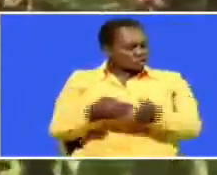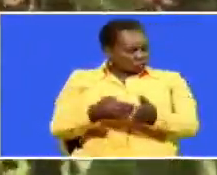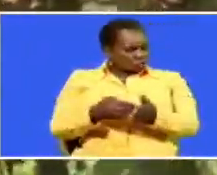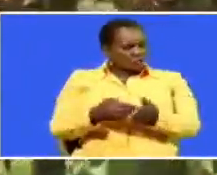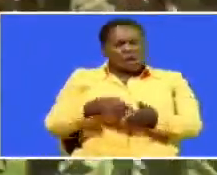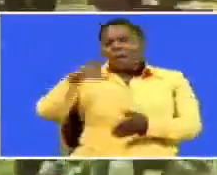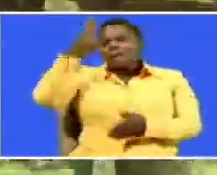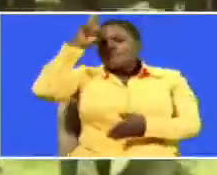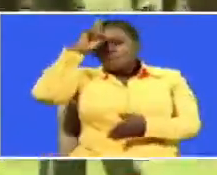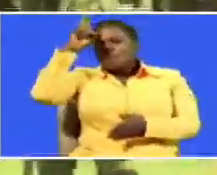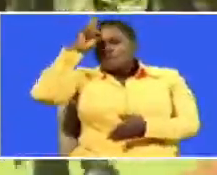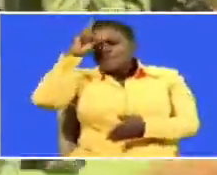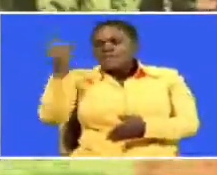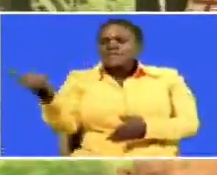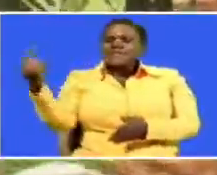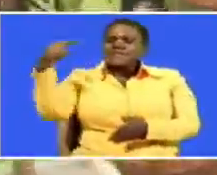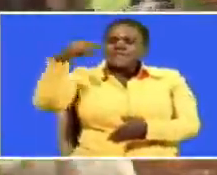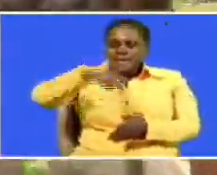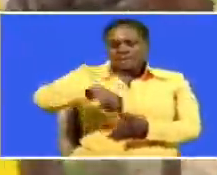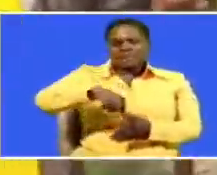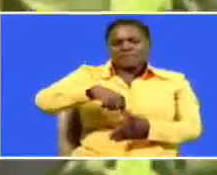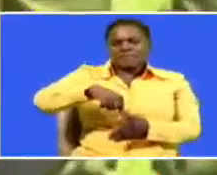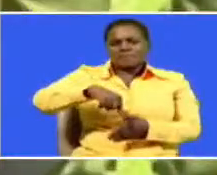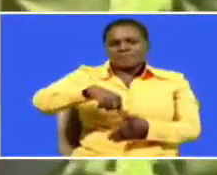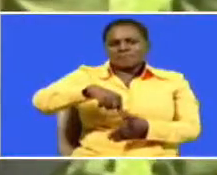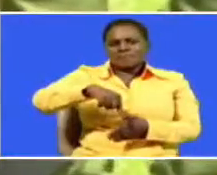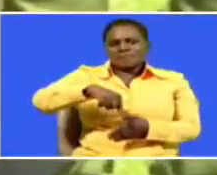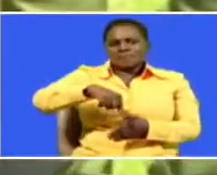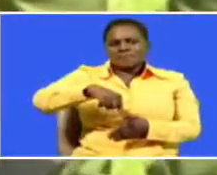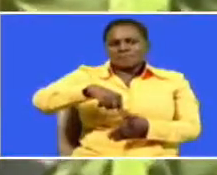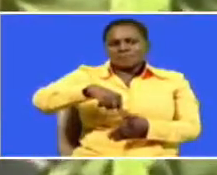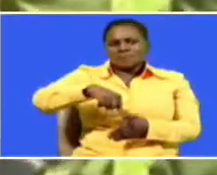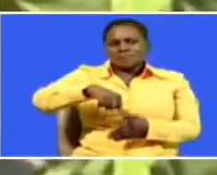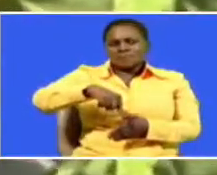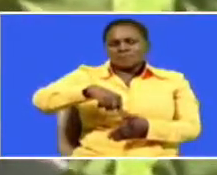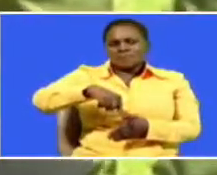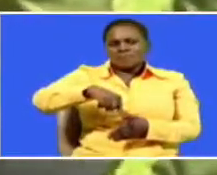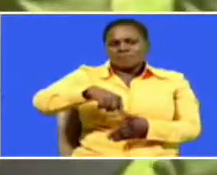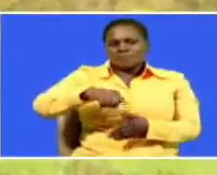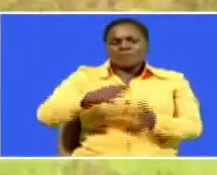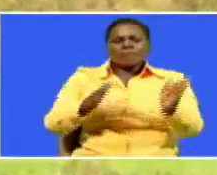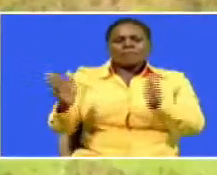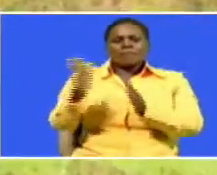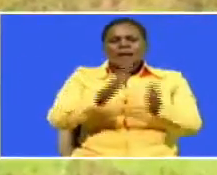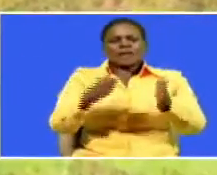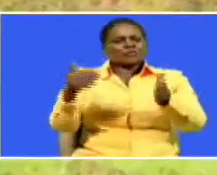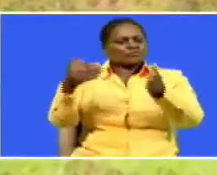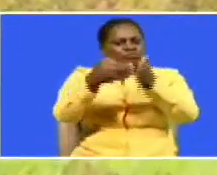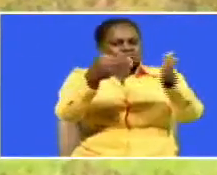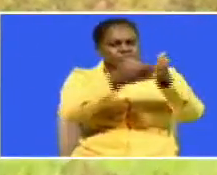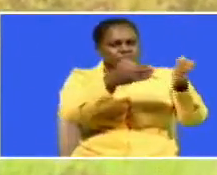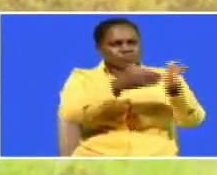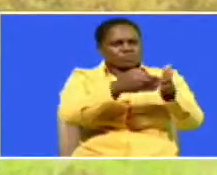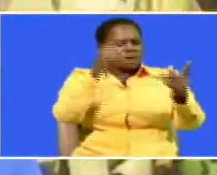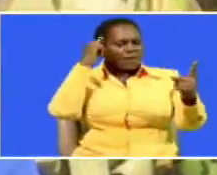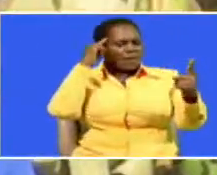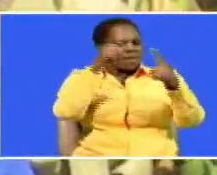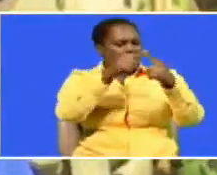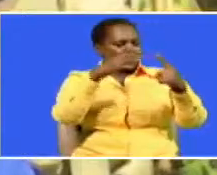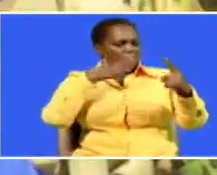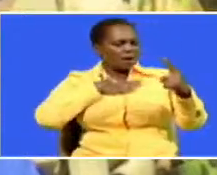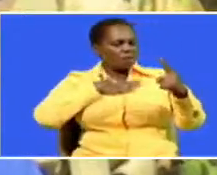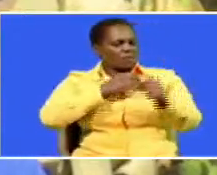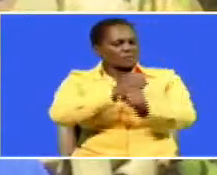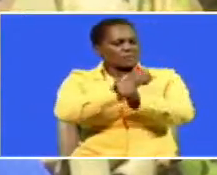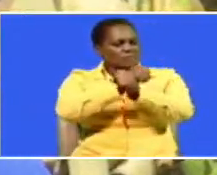when anti-riot police officers arrived, armed to the teeth and prepared to hold them at bay. Our aim here is